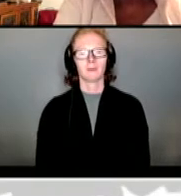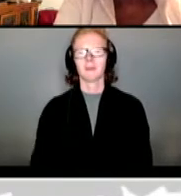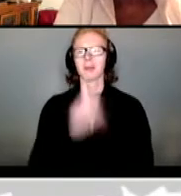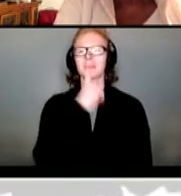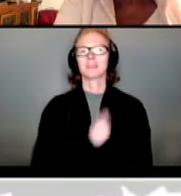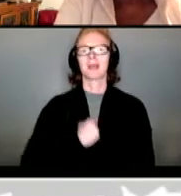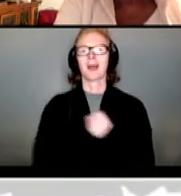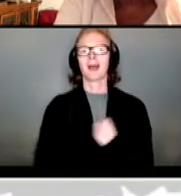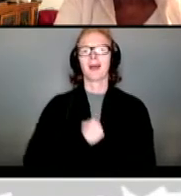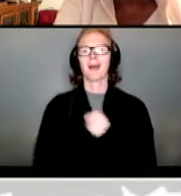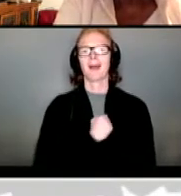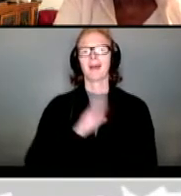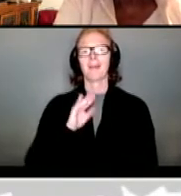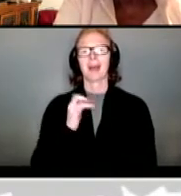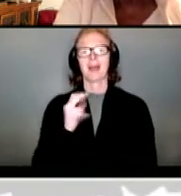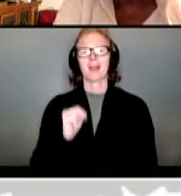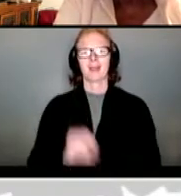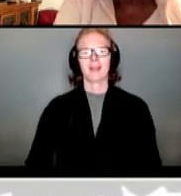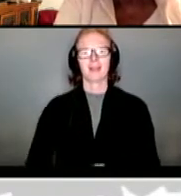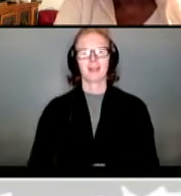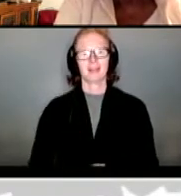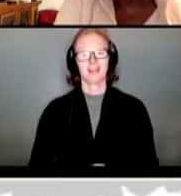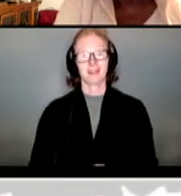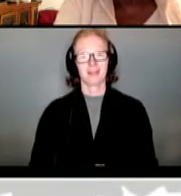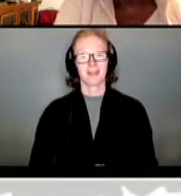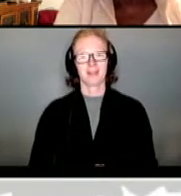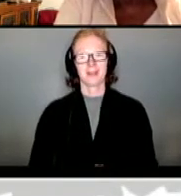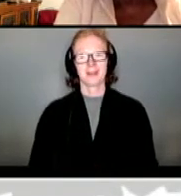Sorry, Byron. I'm sorry. Please go ahead.